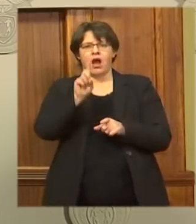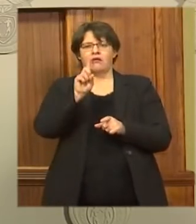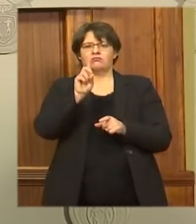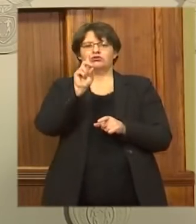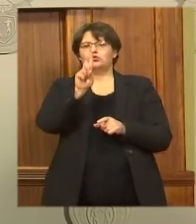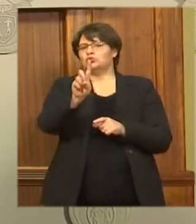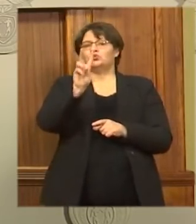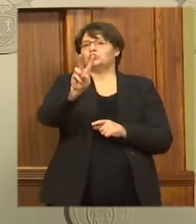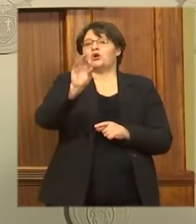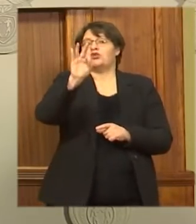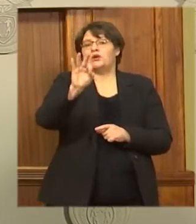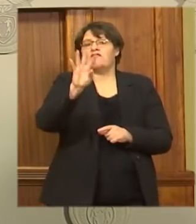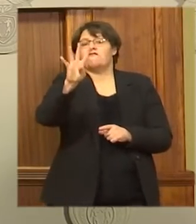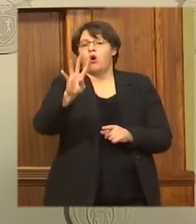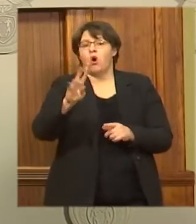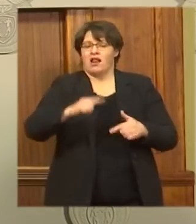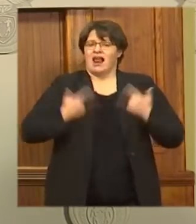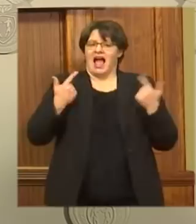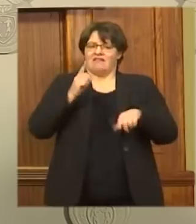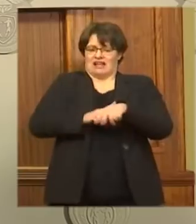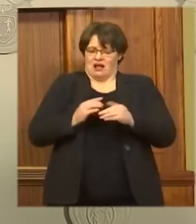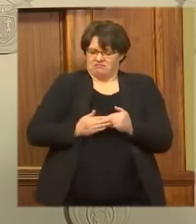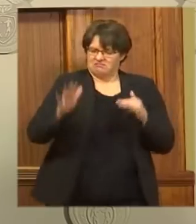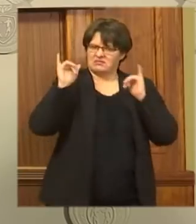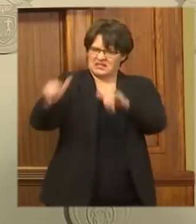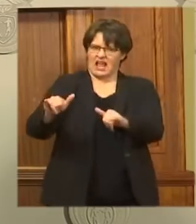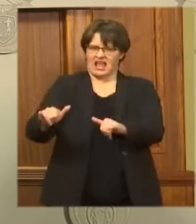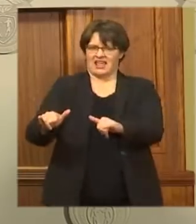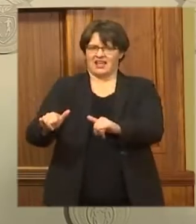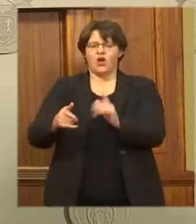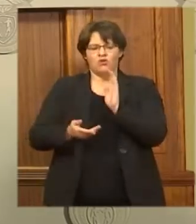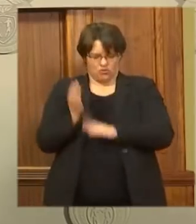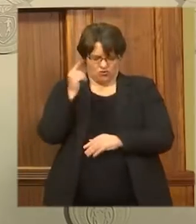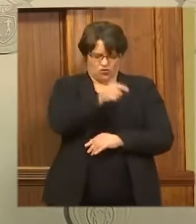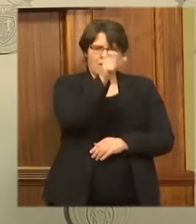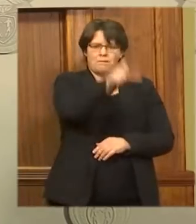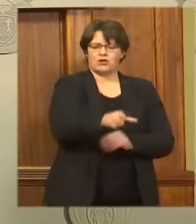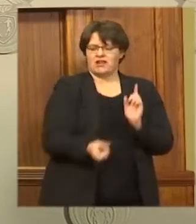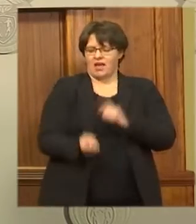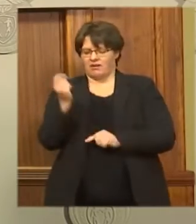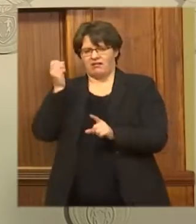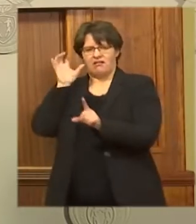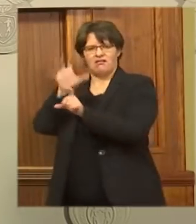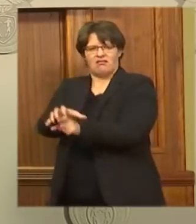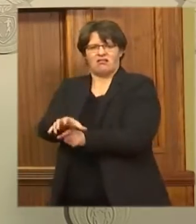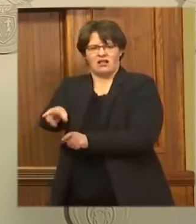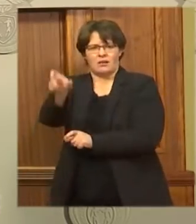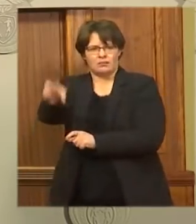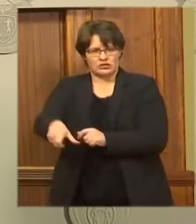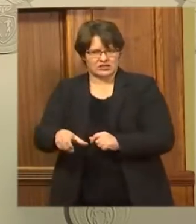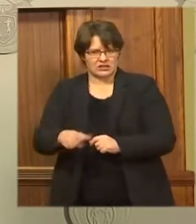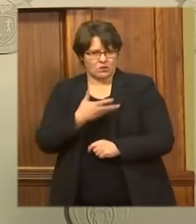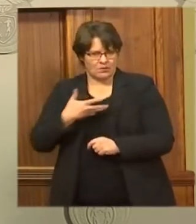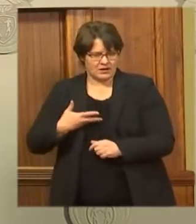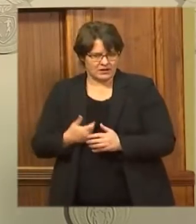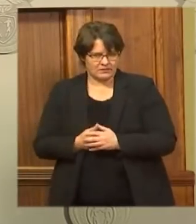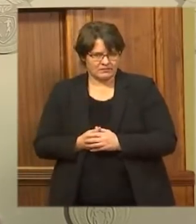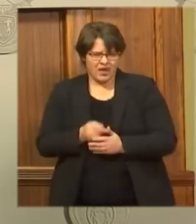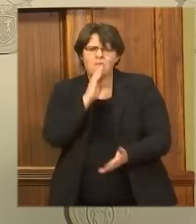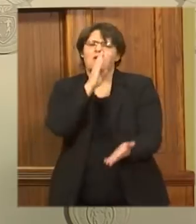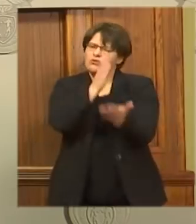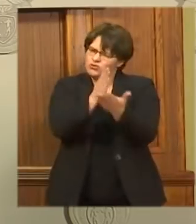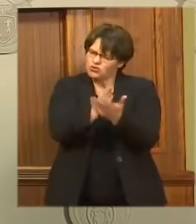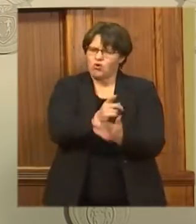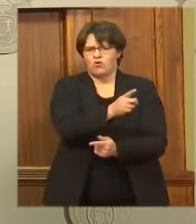to perpetrators. I want to assure the women and the children of South Africa that our